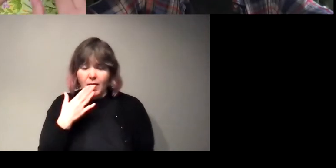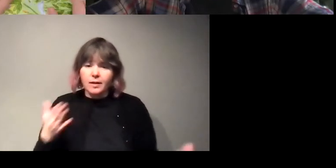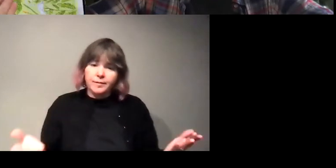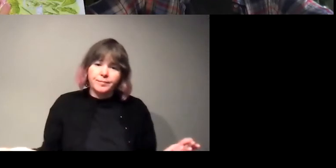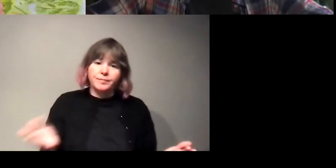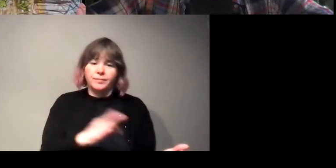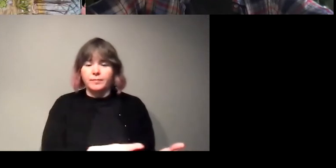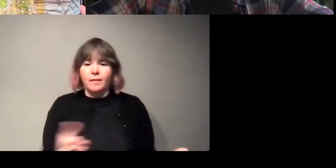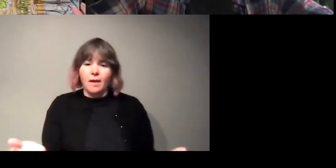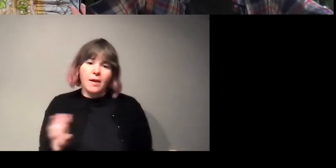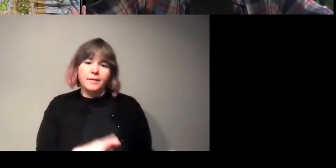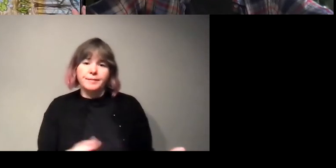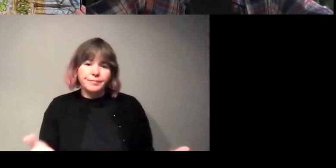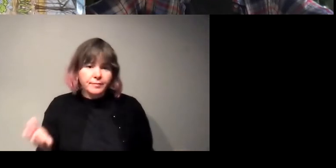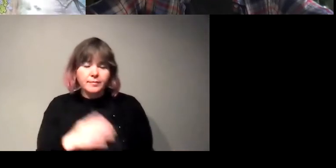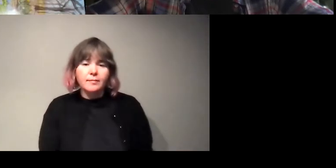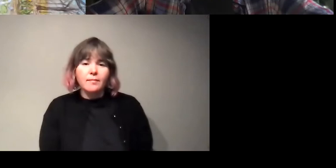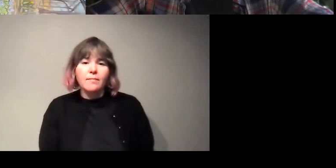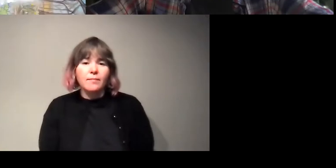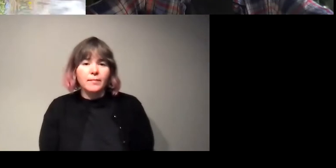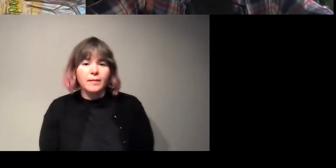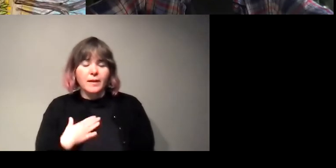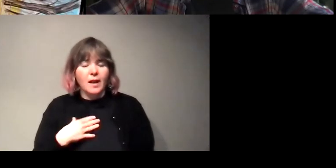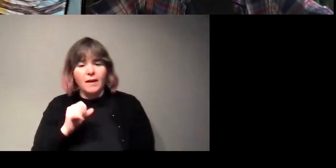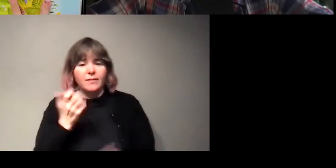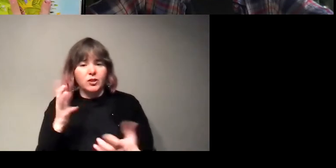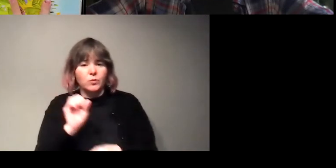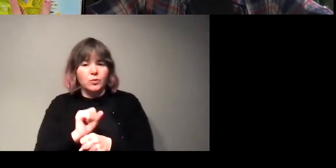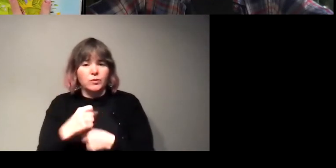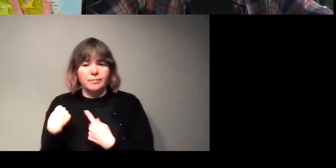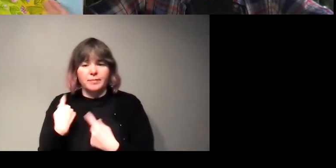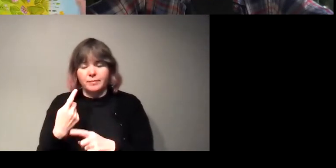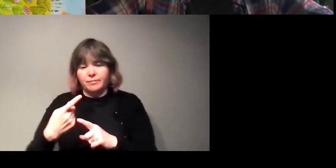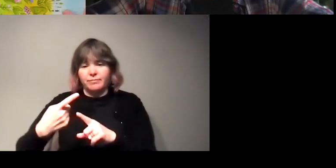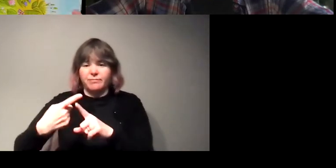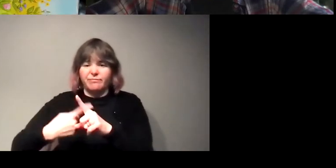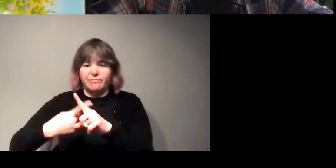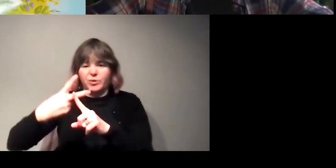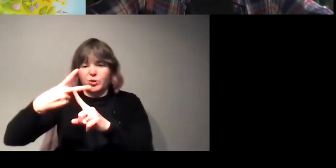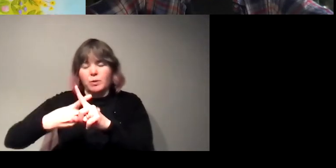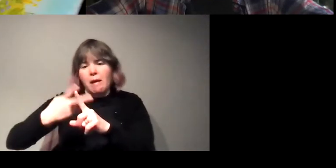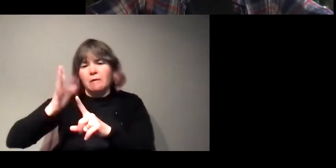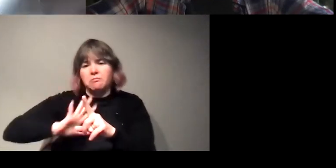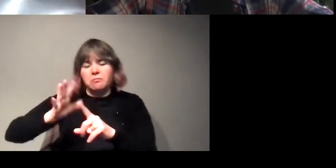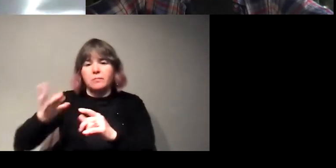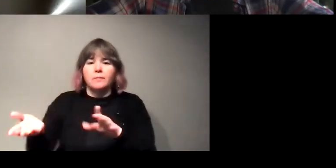on, focus. So these are works that I've done over the past couple months. And